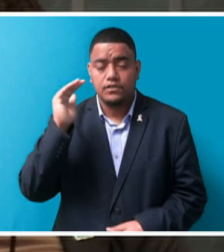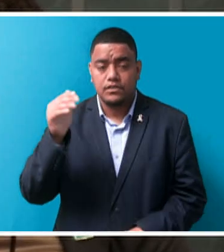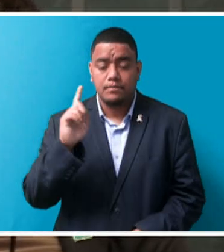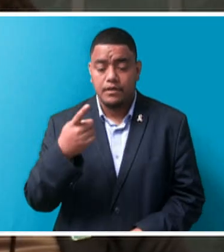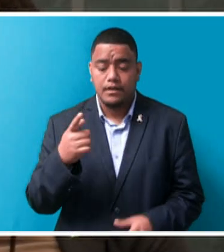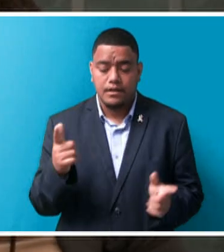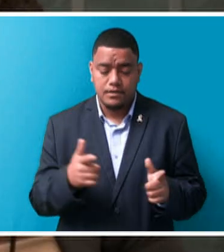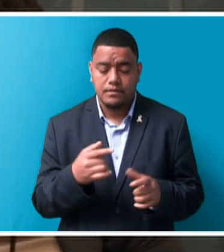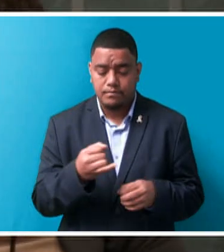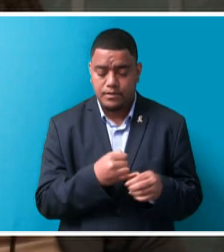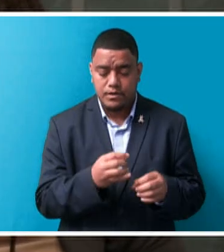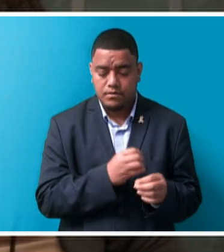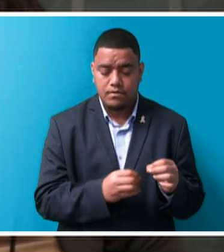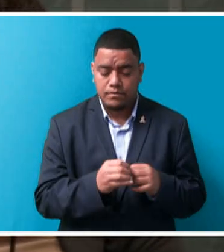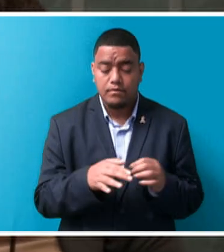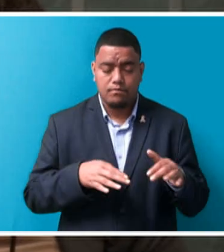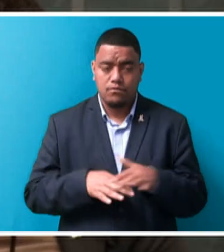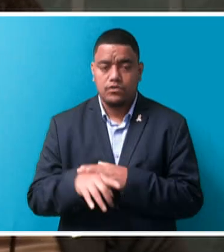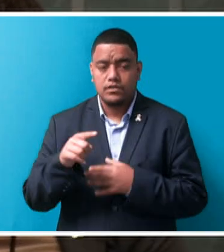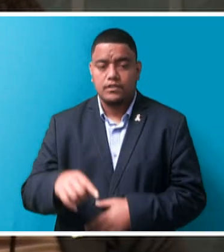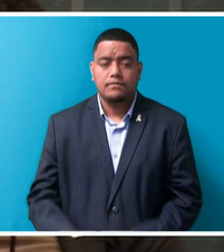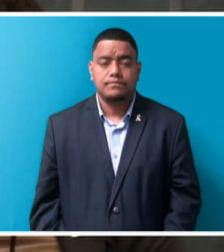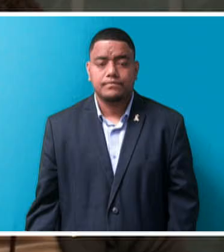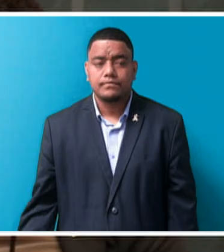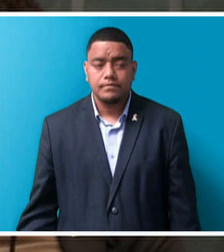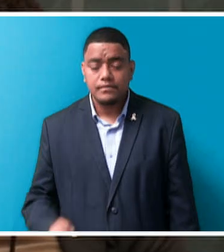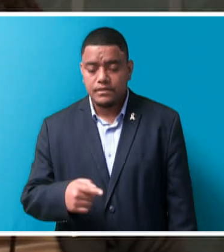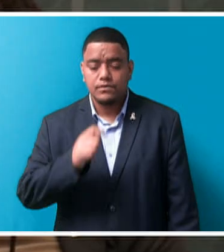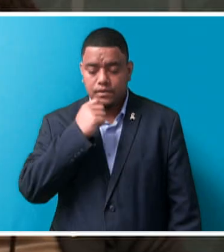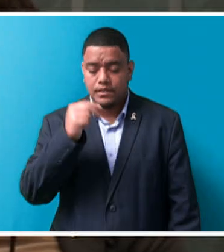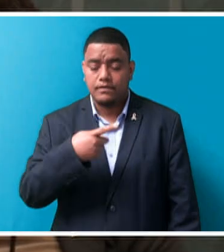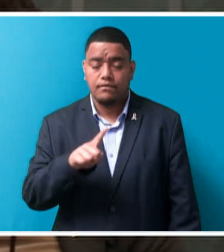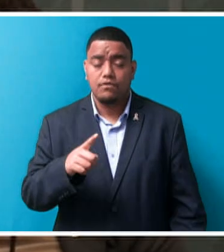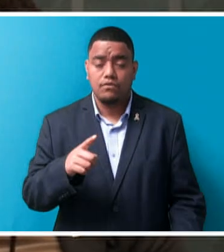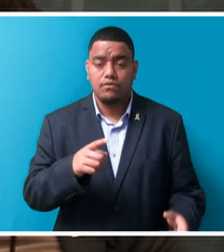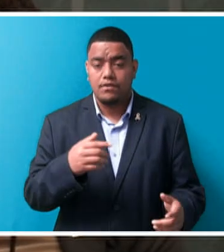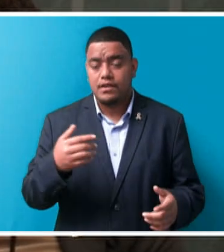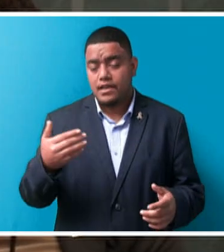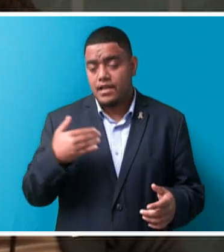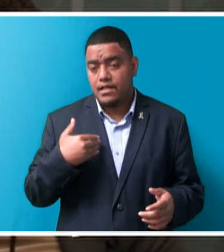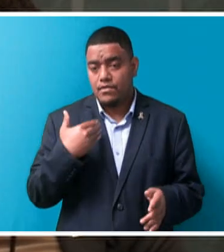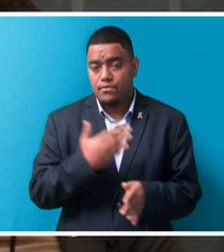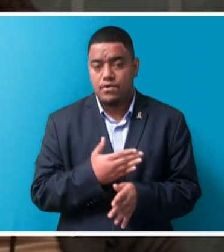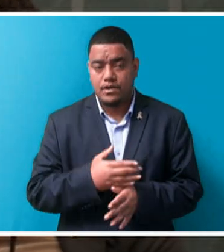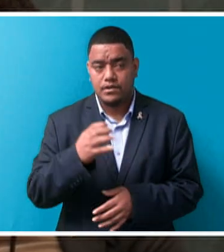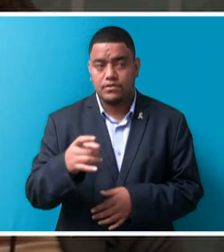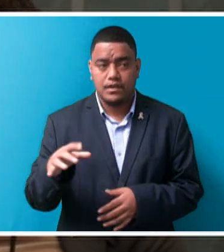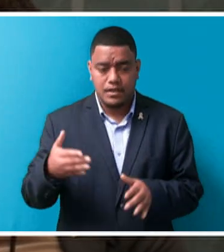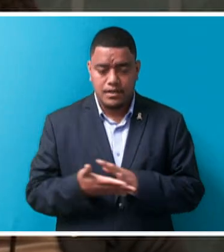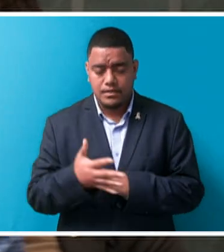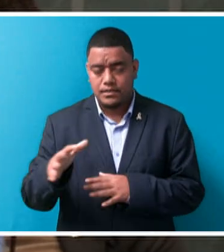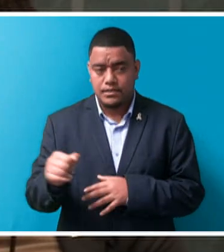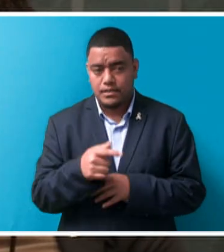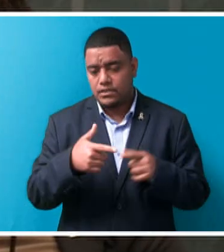a medical officer is being posted there. And this will reduce the need for patients and health workers to undertake unnecessary travels